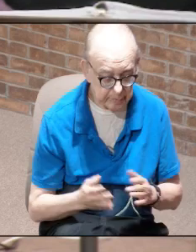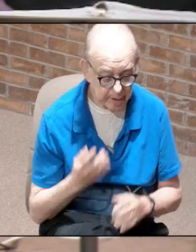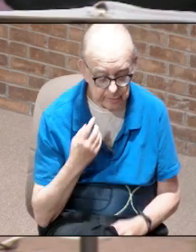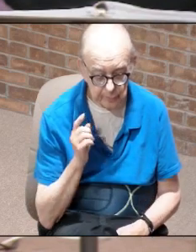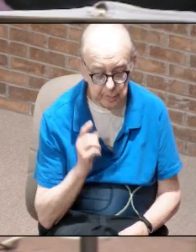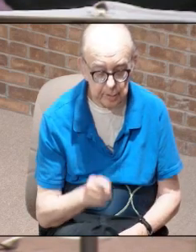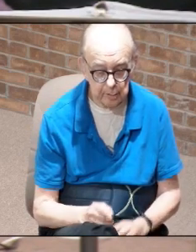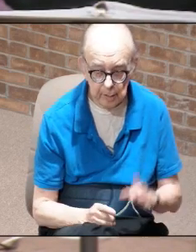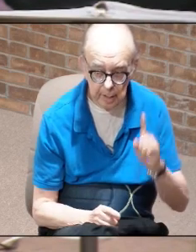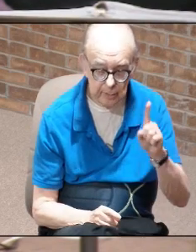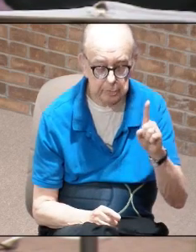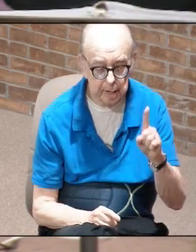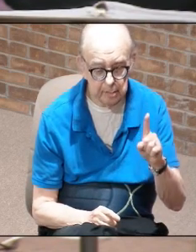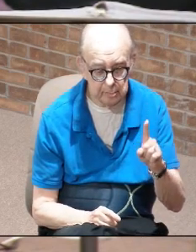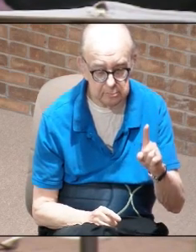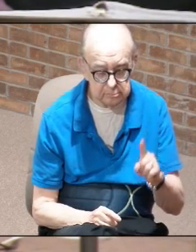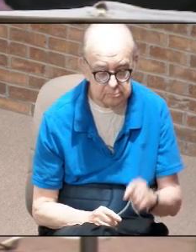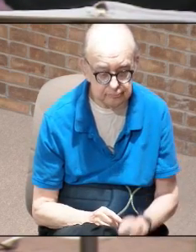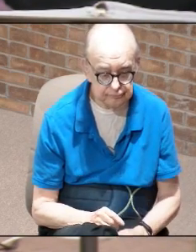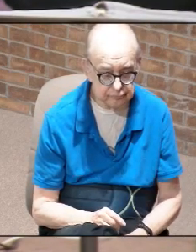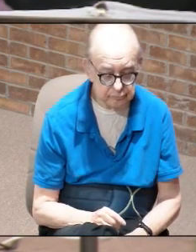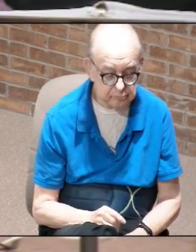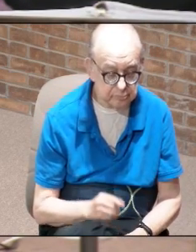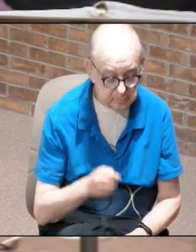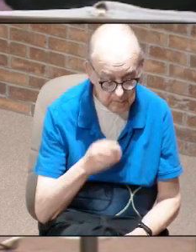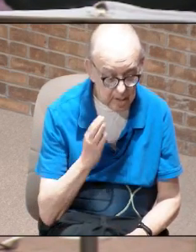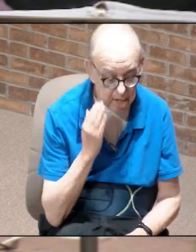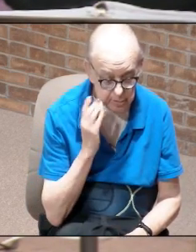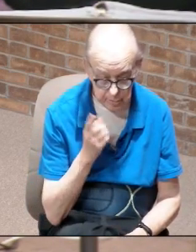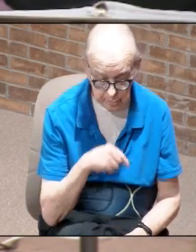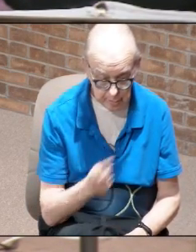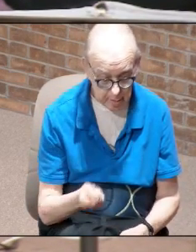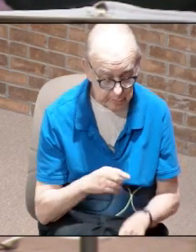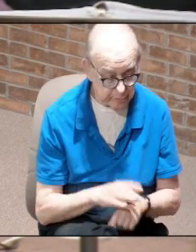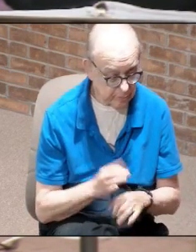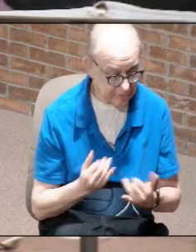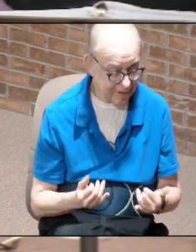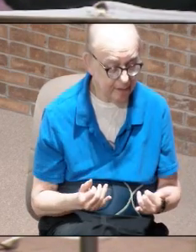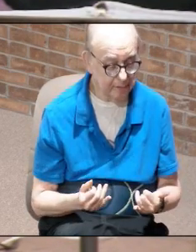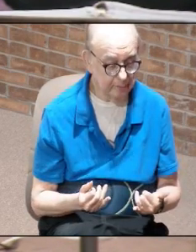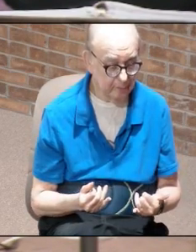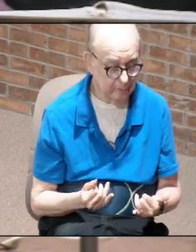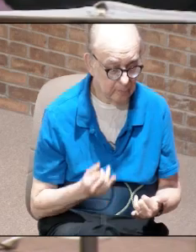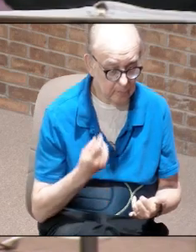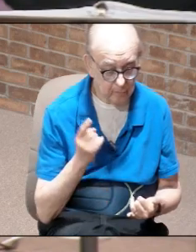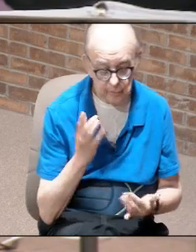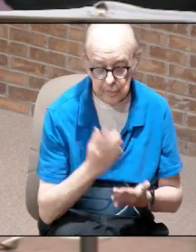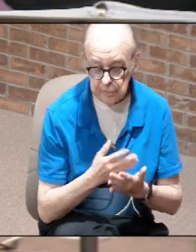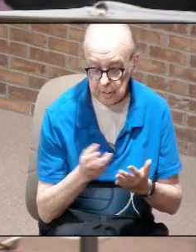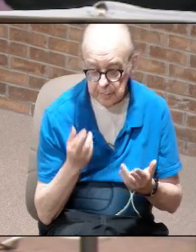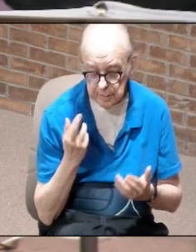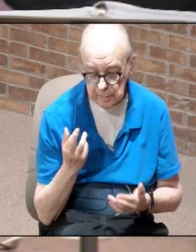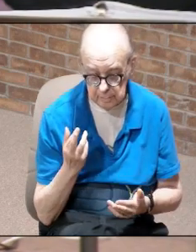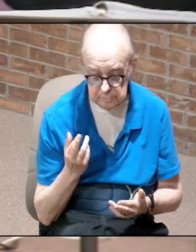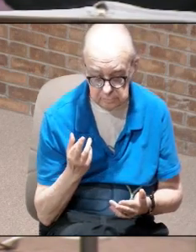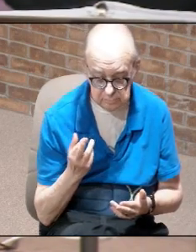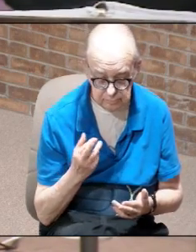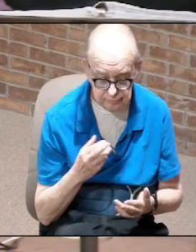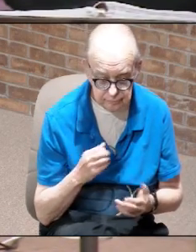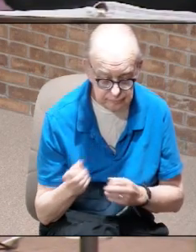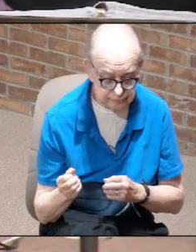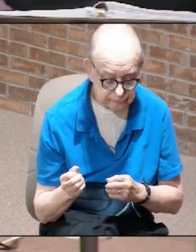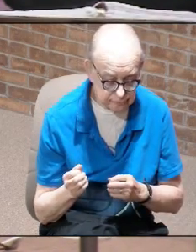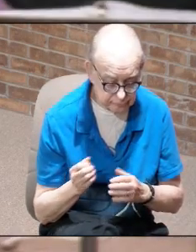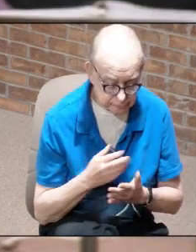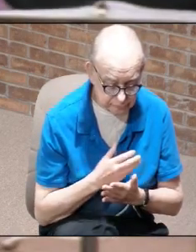you. He knew you were going to be here today for some reason. So taking